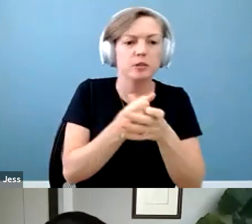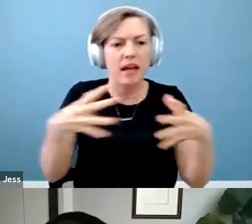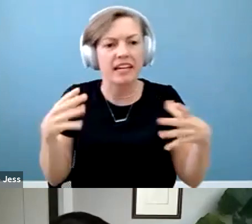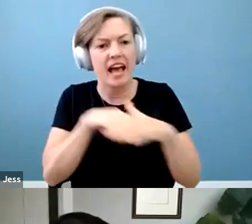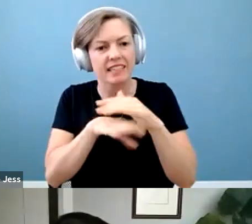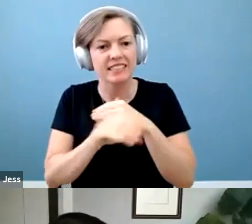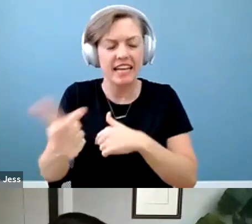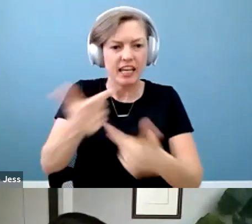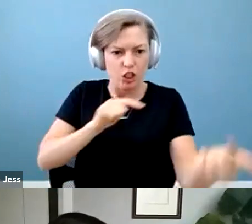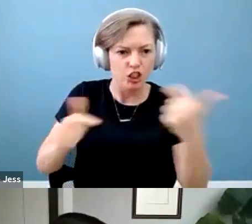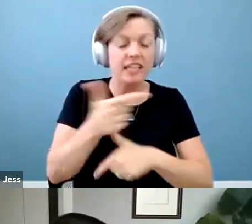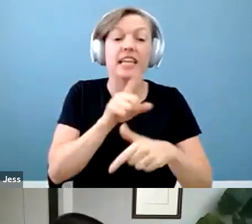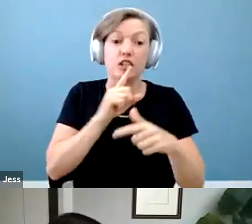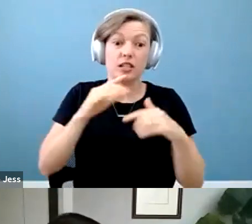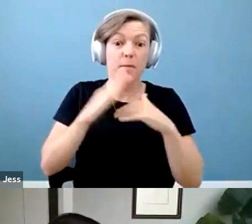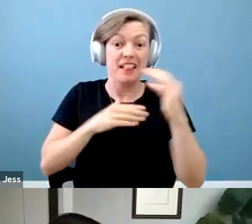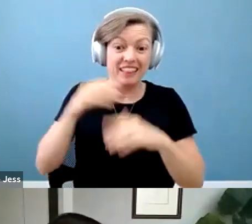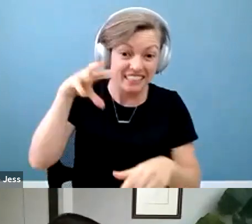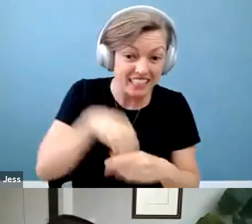interchange actually has built into it